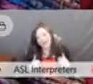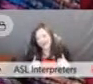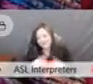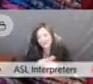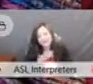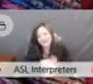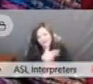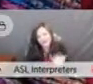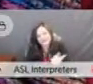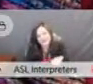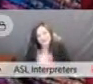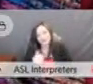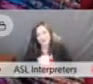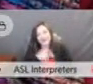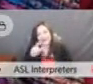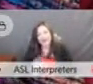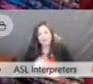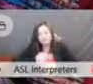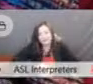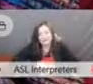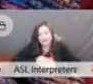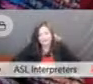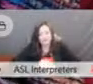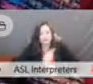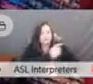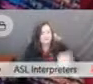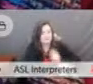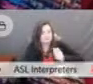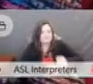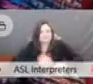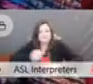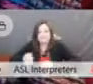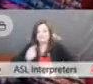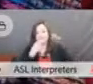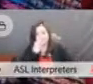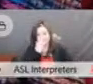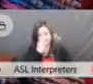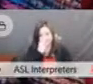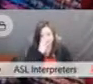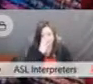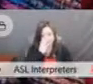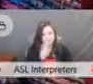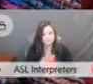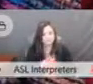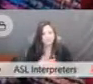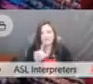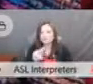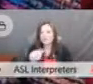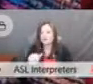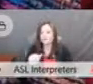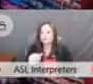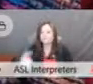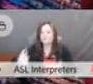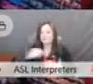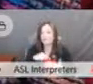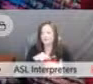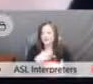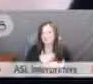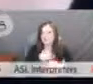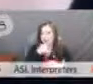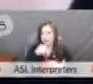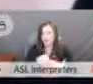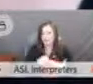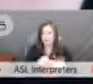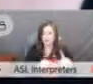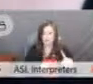be very careful on how we prioritize the groups. So just going back to my notes here, phase